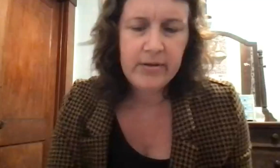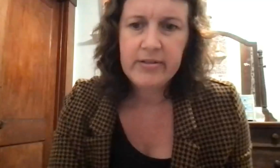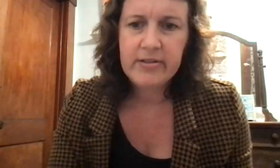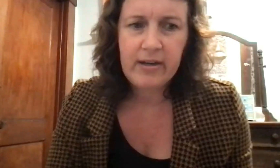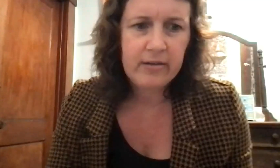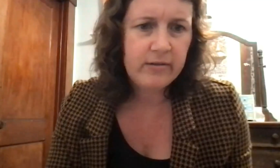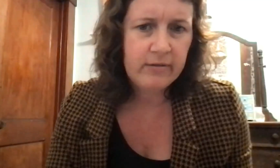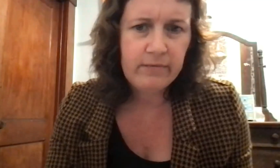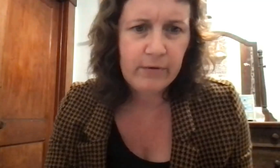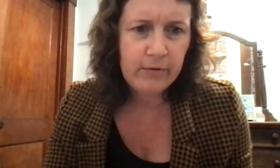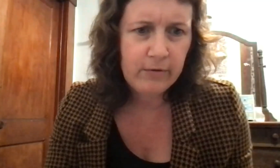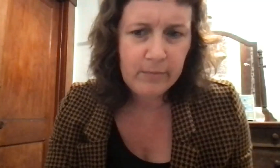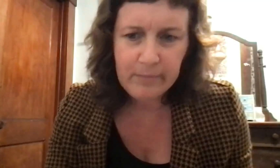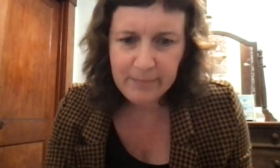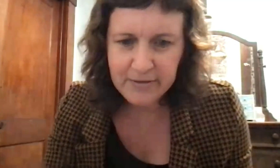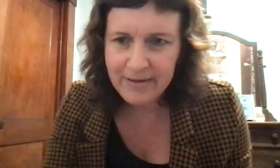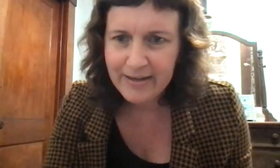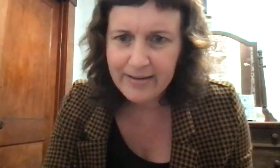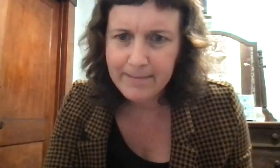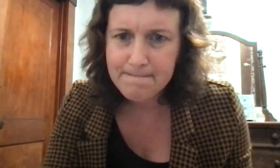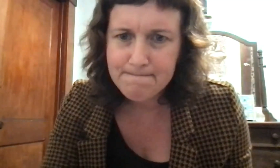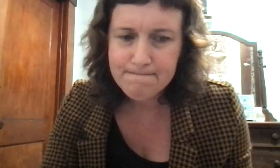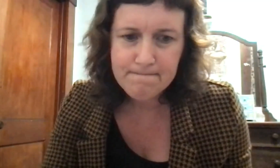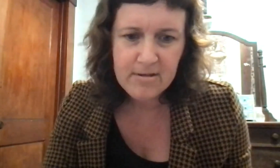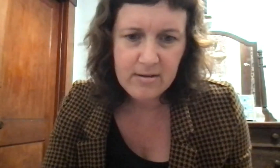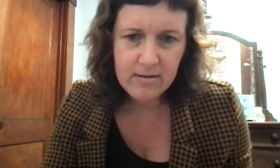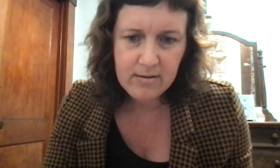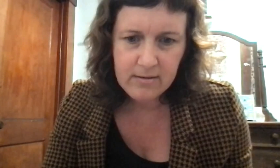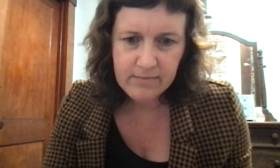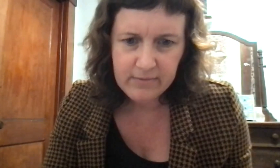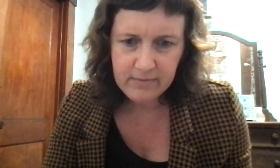couple seconds for people to make it in.